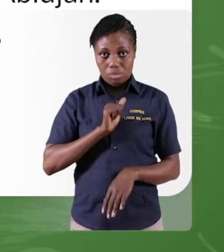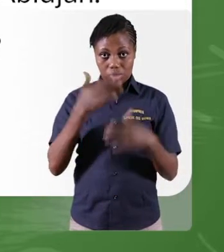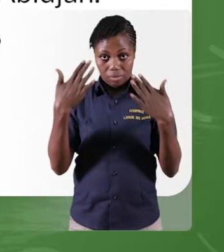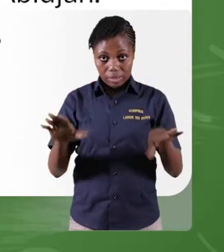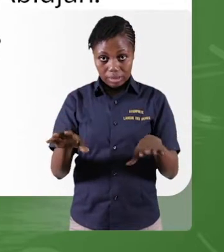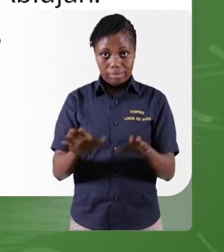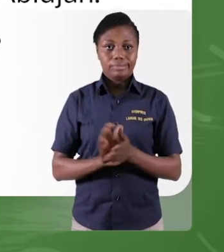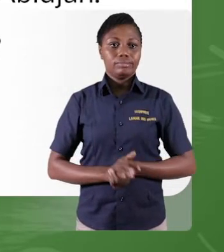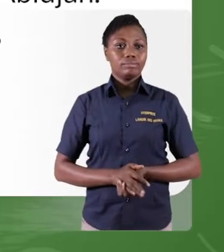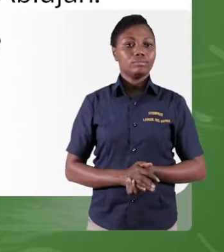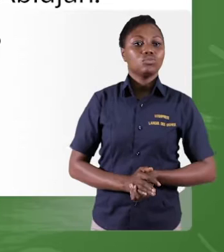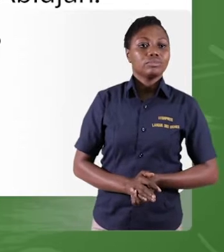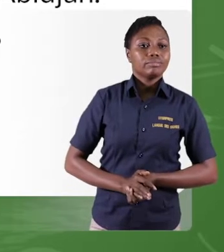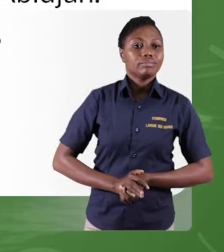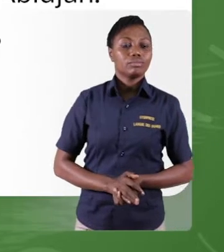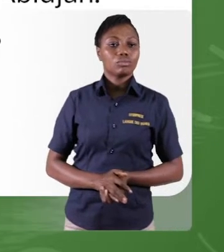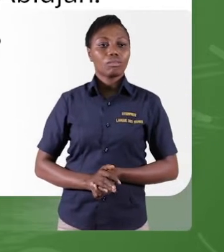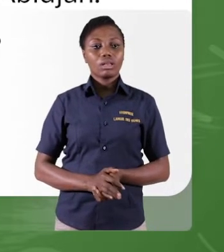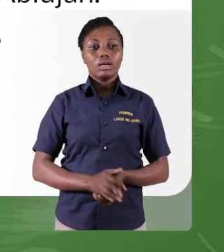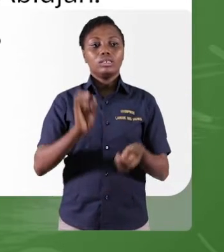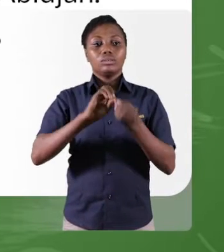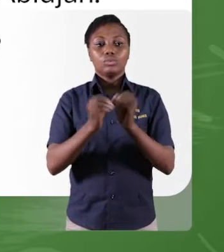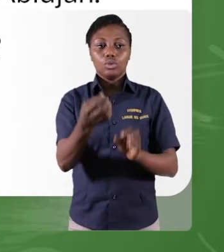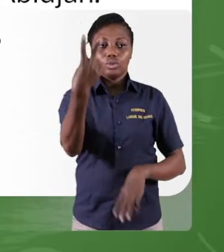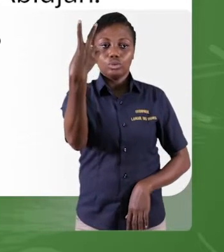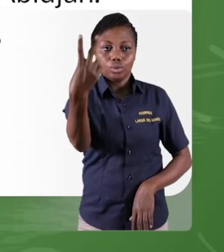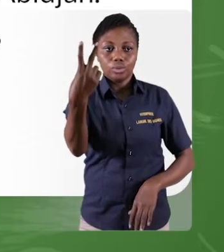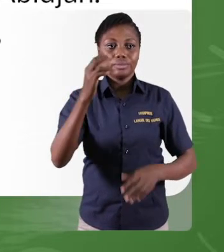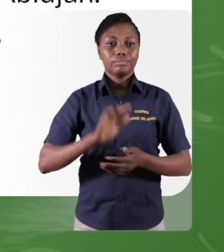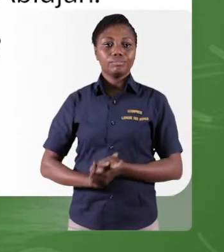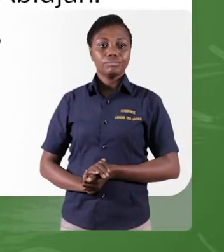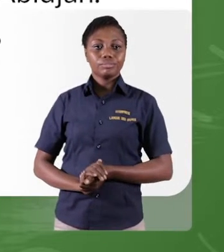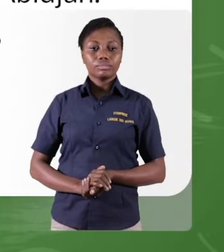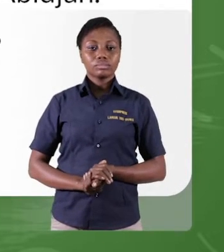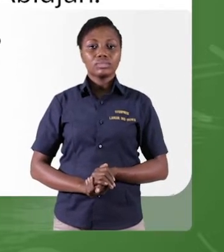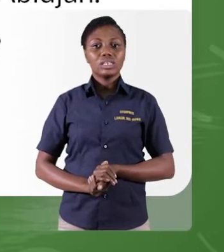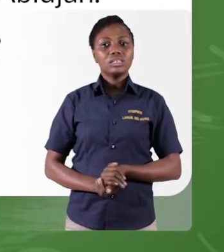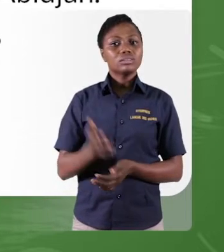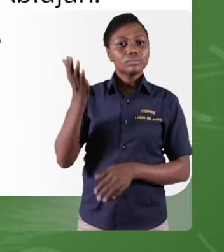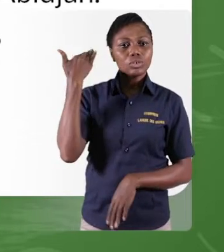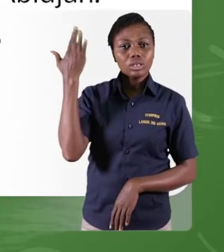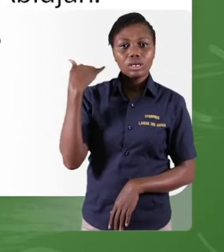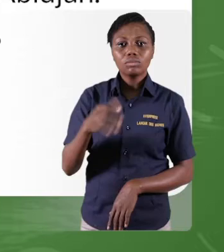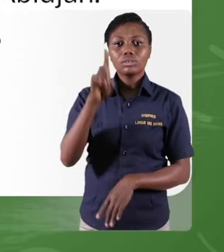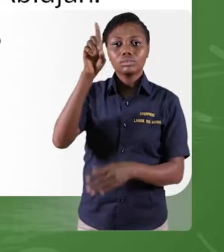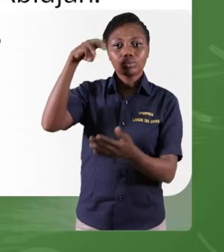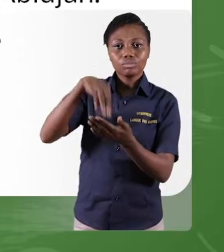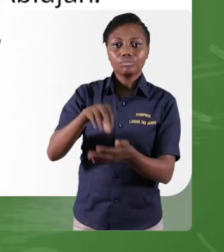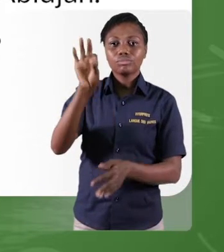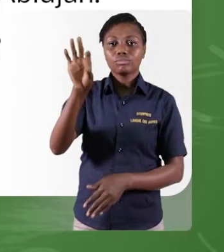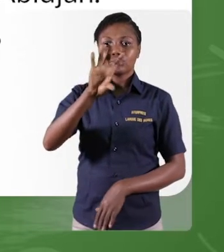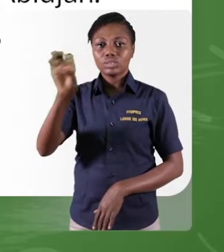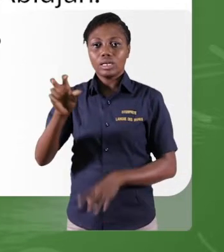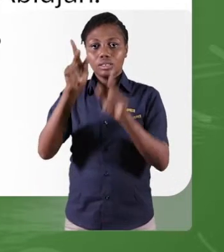the example. So number 2, people used not to communicate with mobile phones